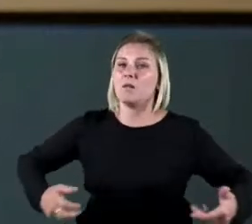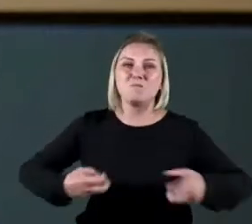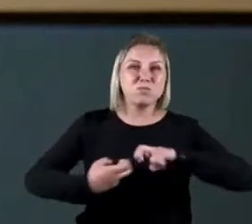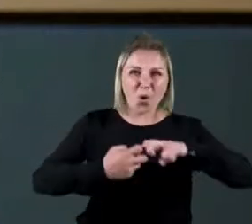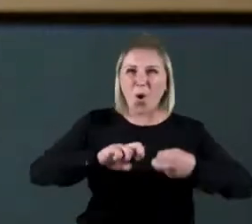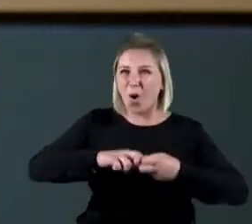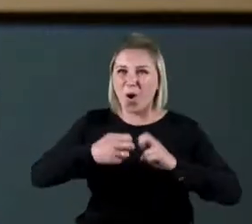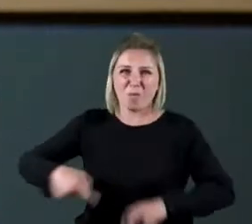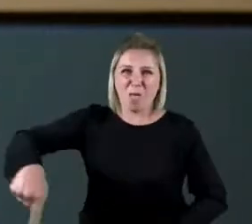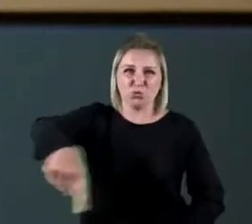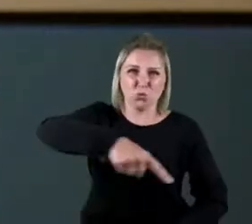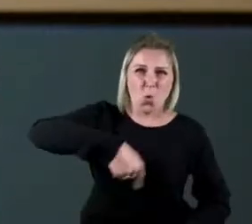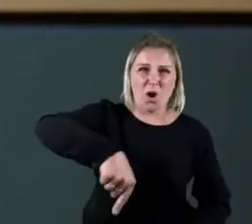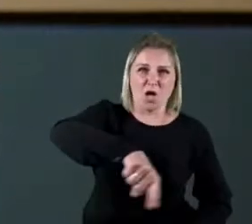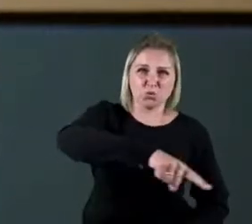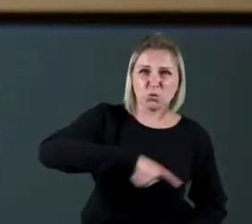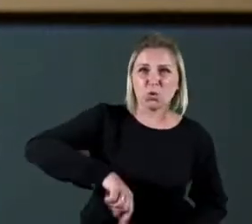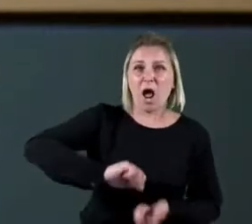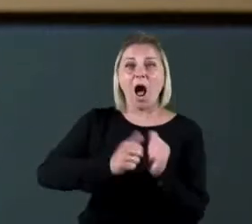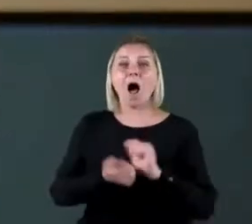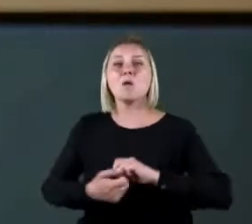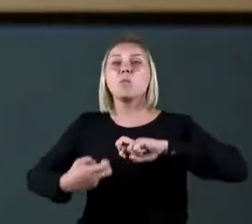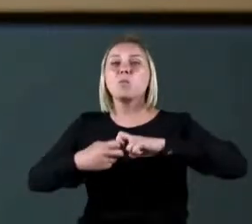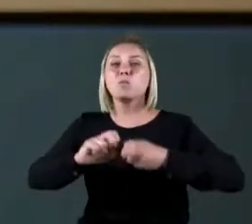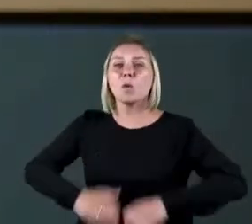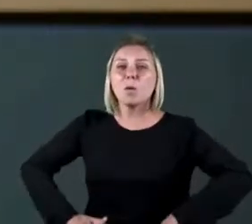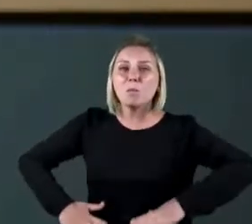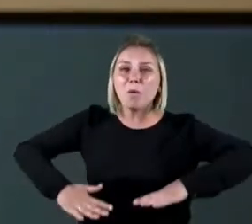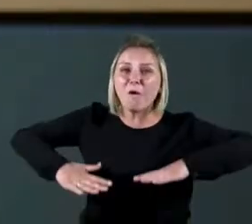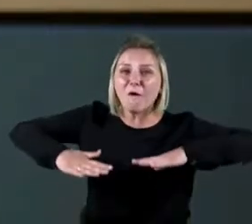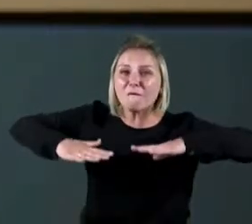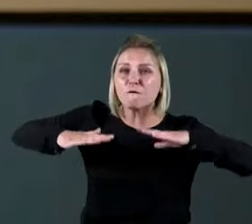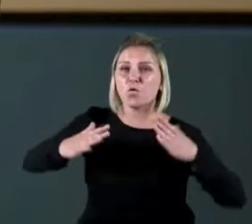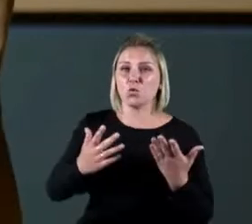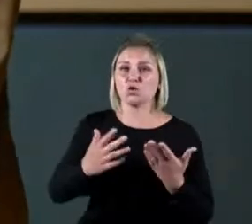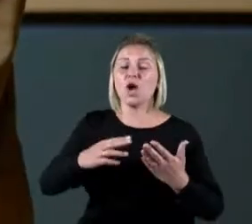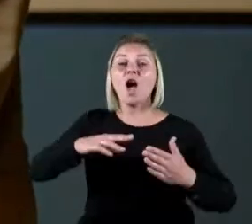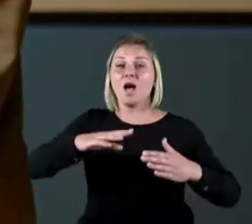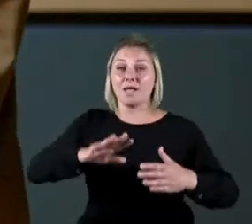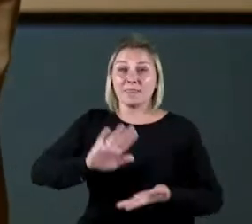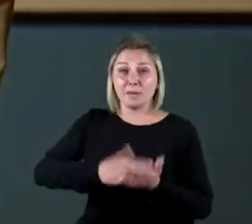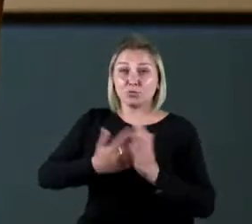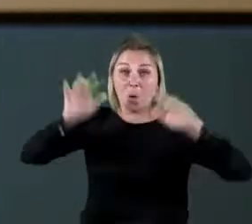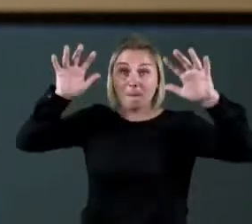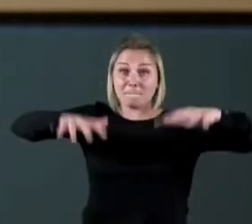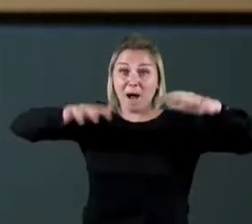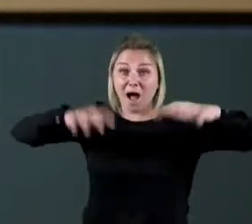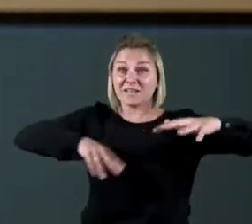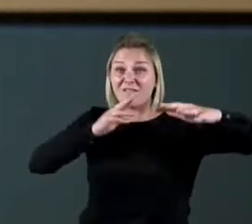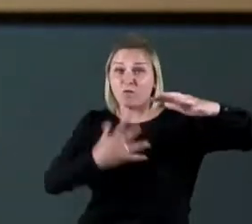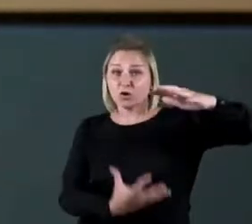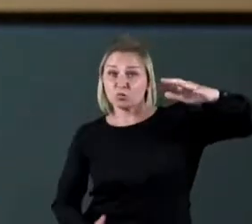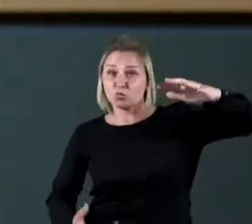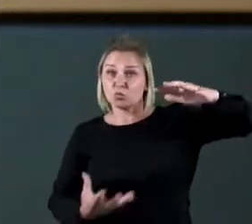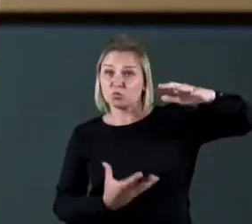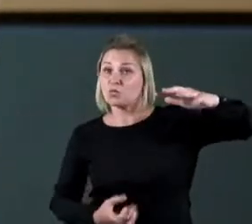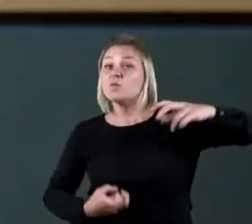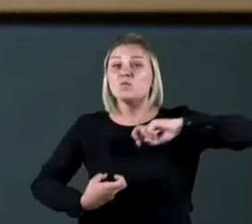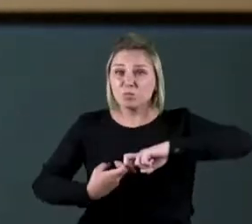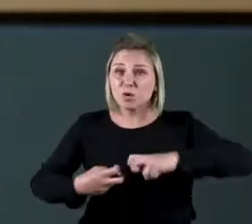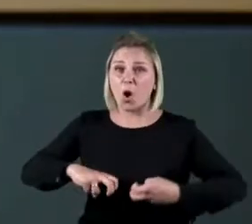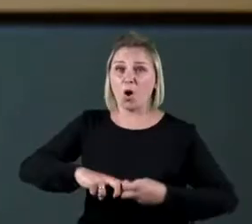no drainage. The issues of flooding are becoming more and more frequent, and we are seeing in our work, working with development partners and